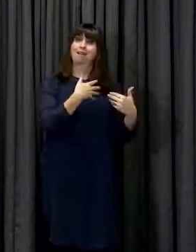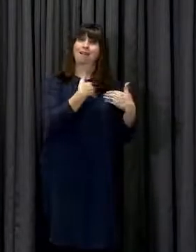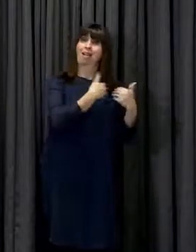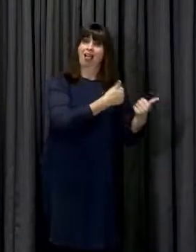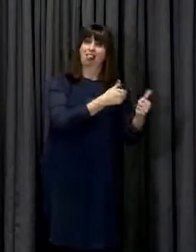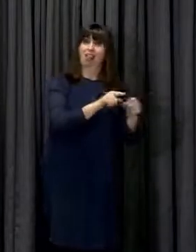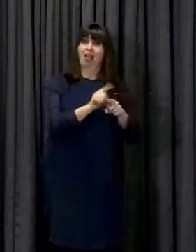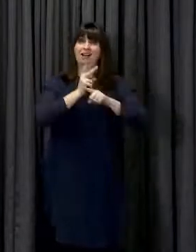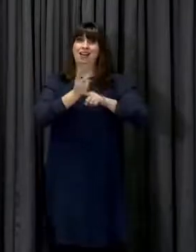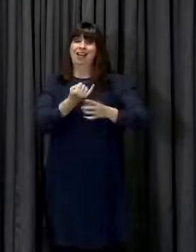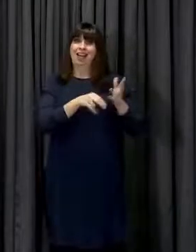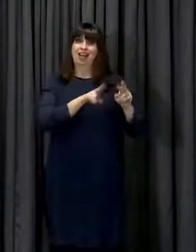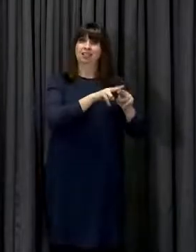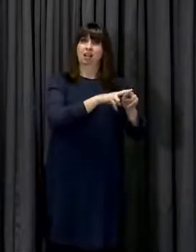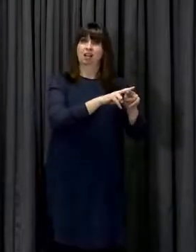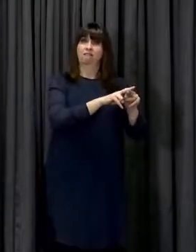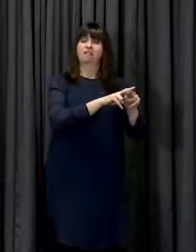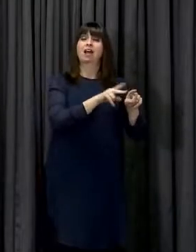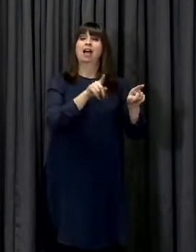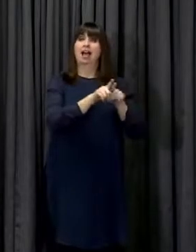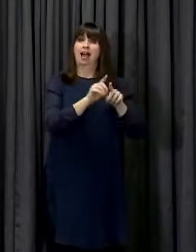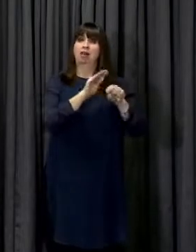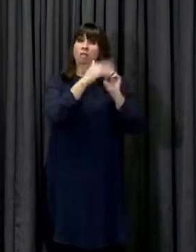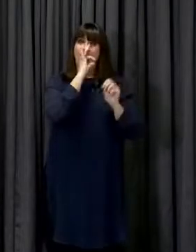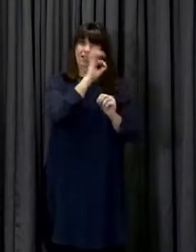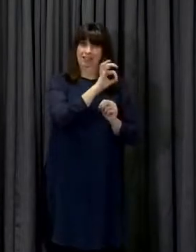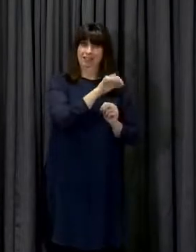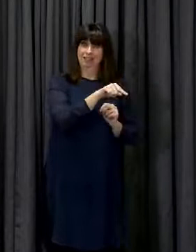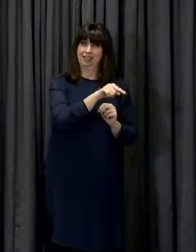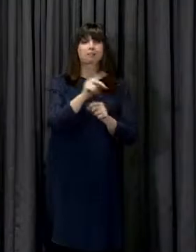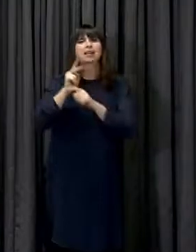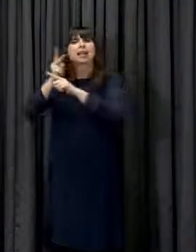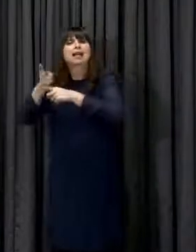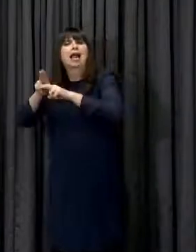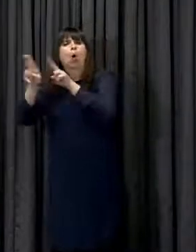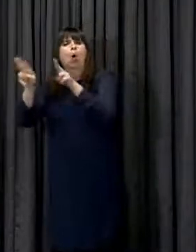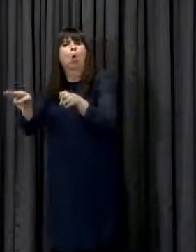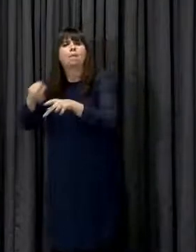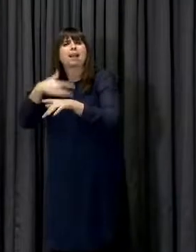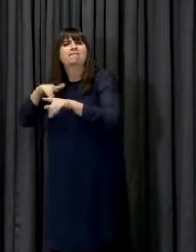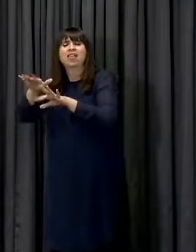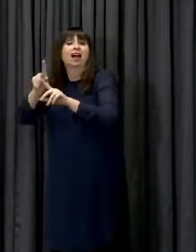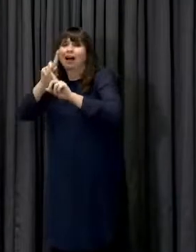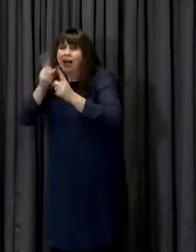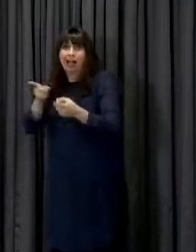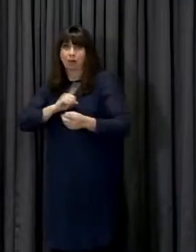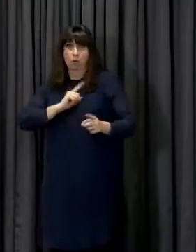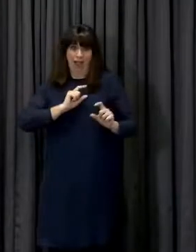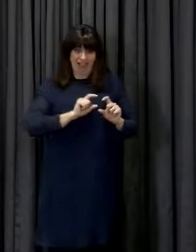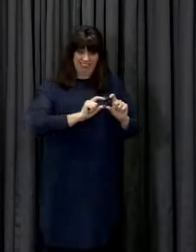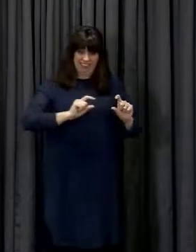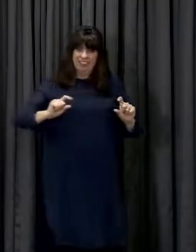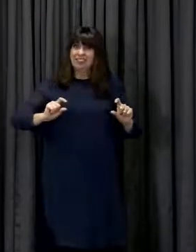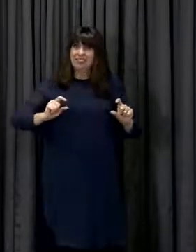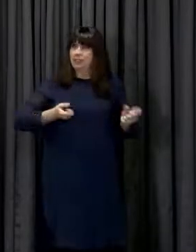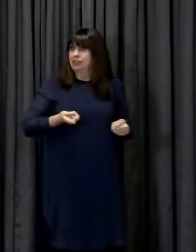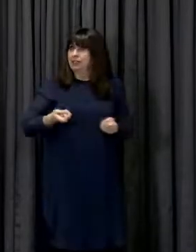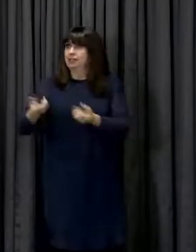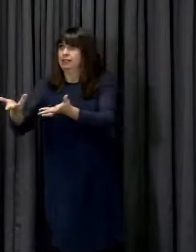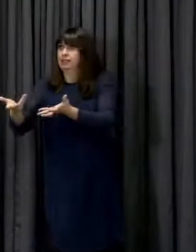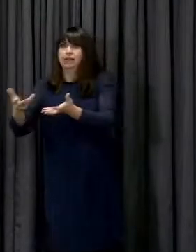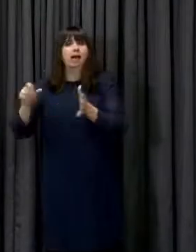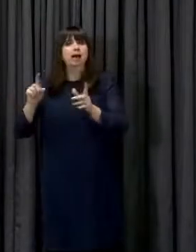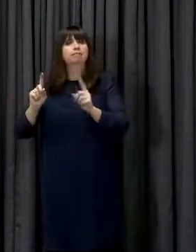care staff, people over the age of 80. We can't start with care home residents because of the practical delivery